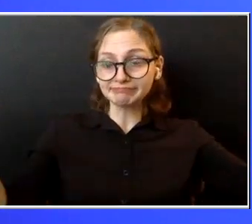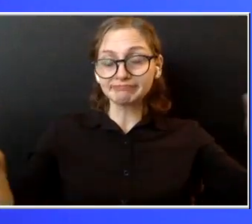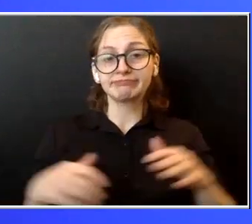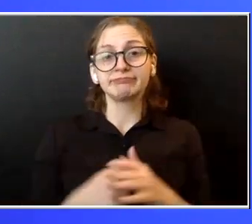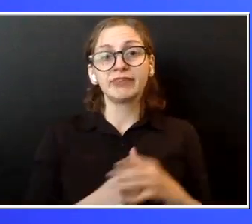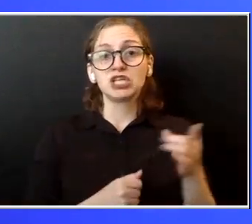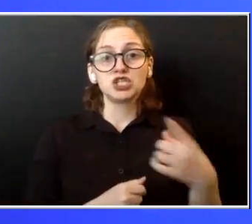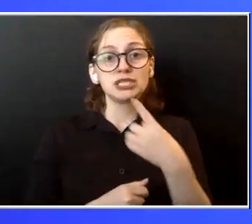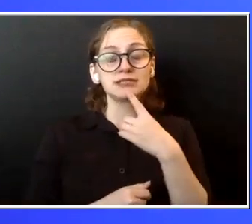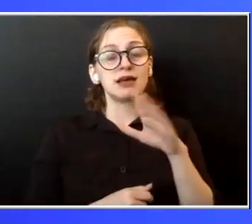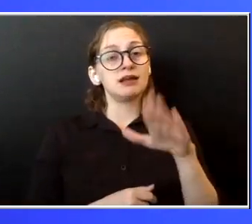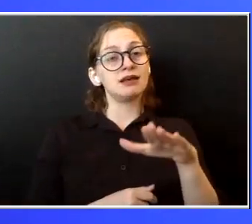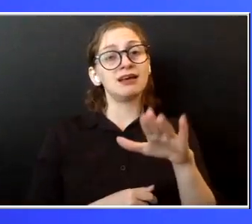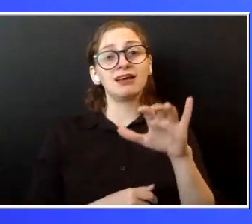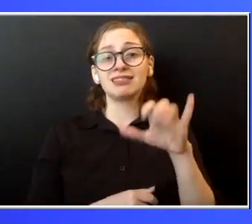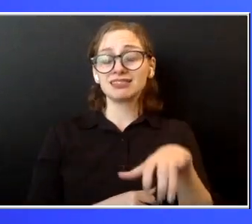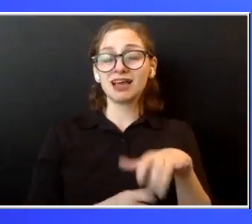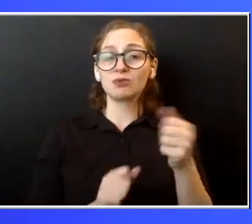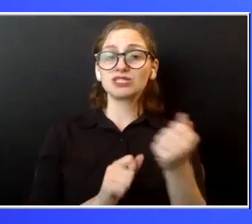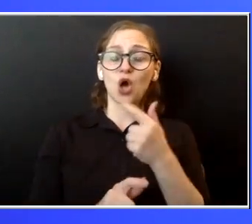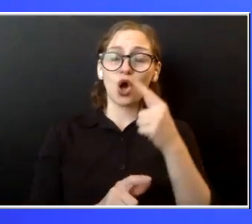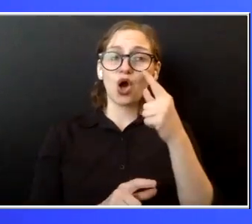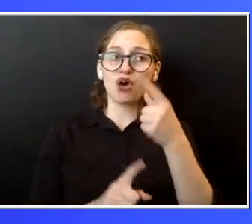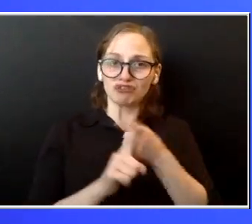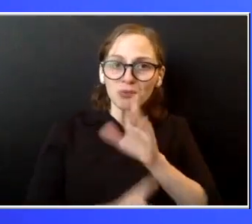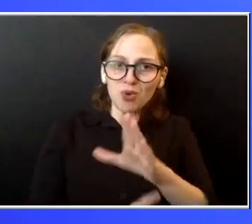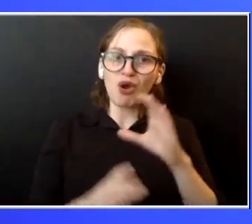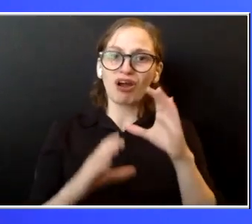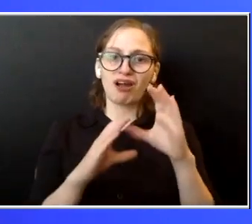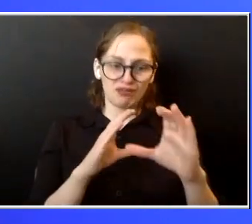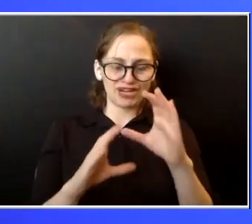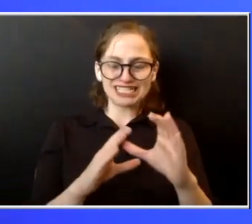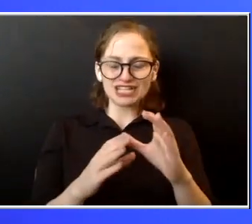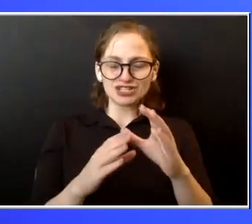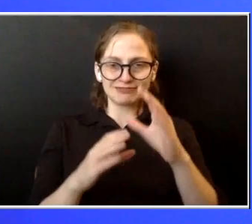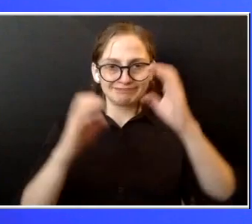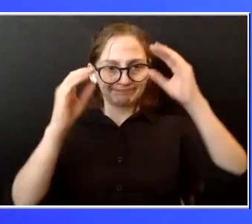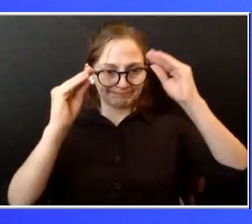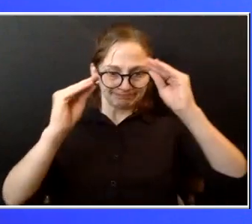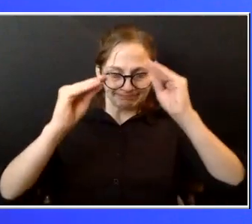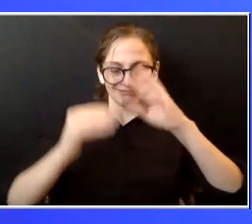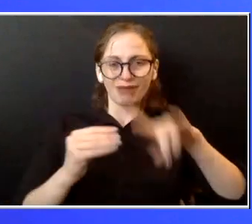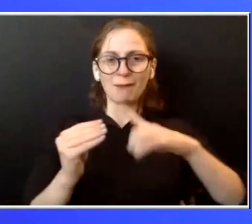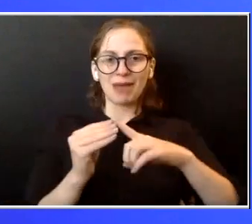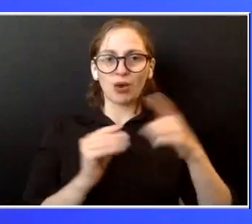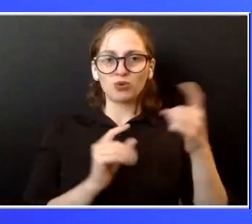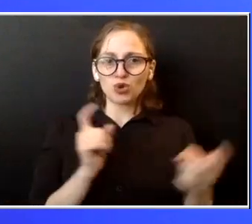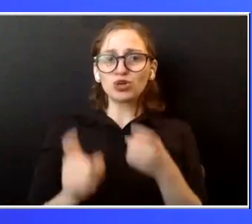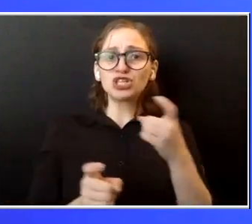was all because of your conversation, educating him about donorship.